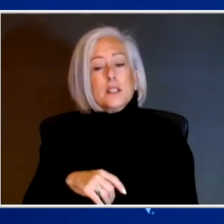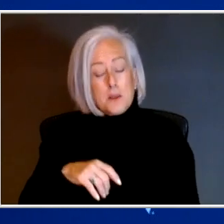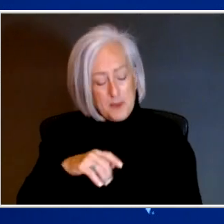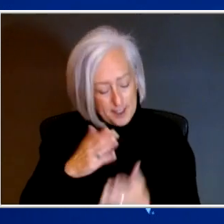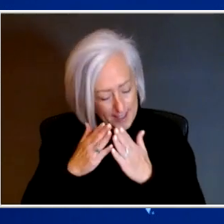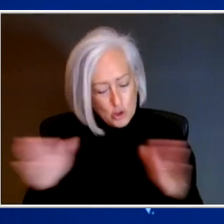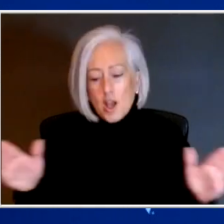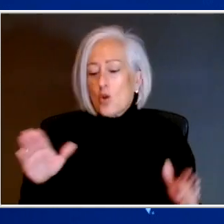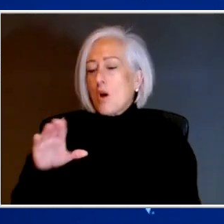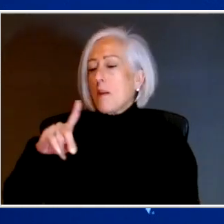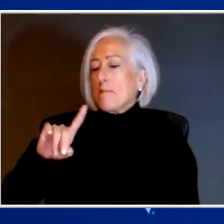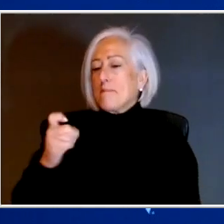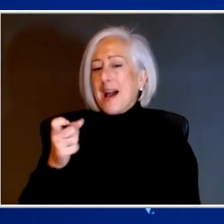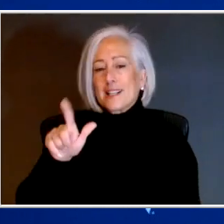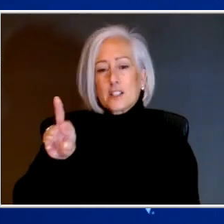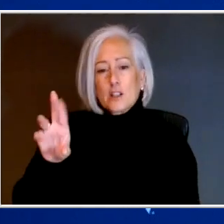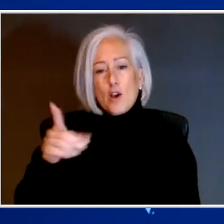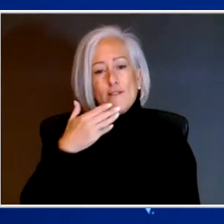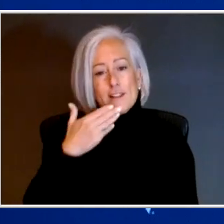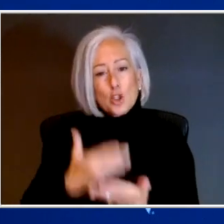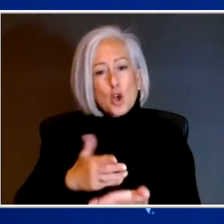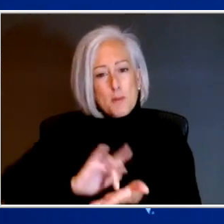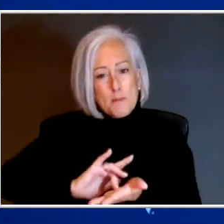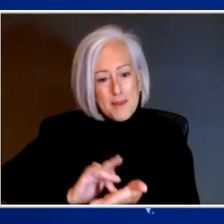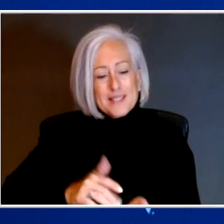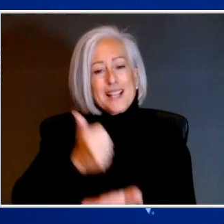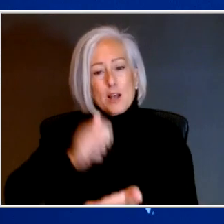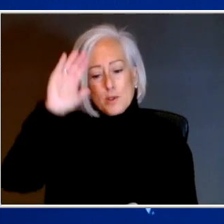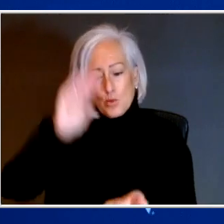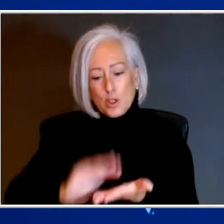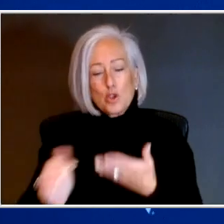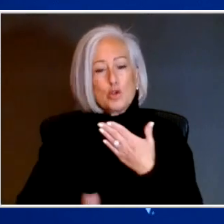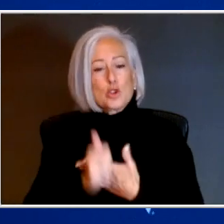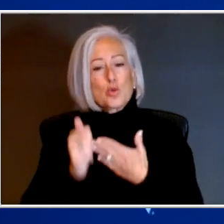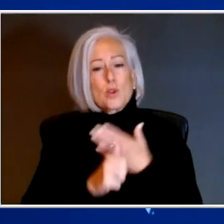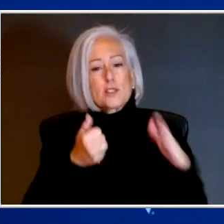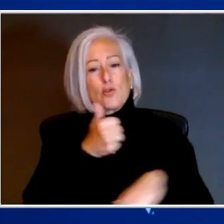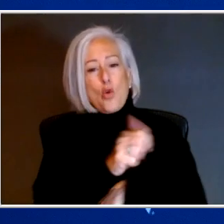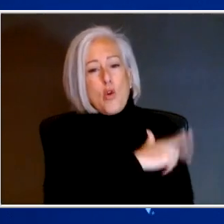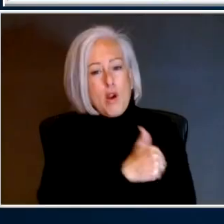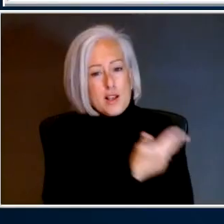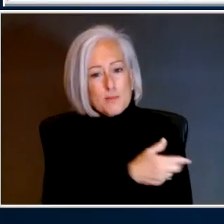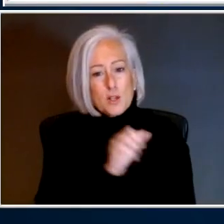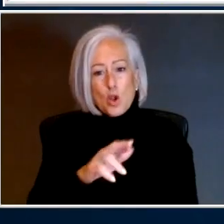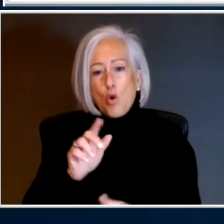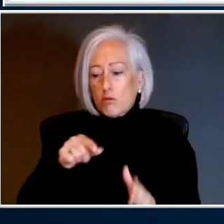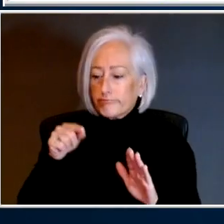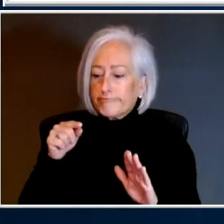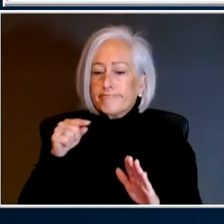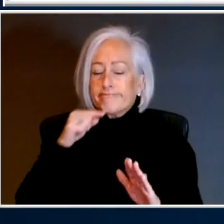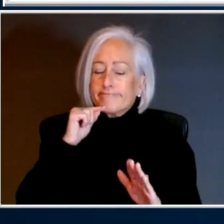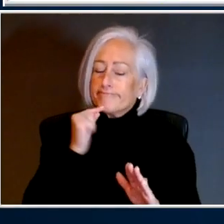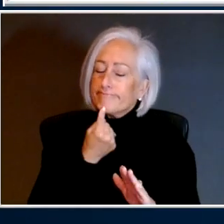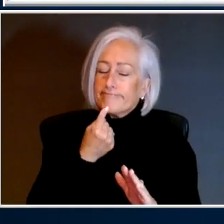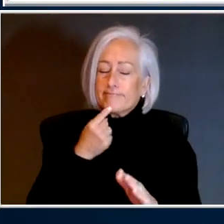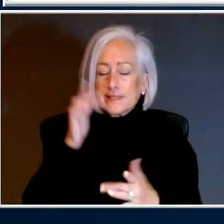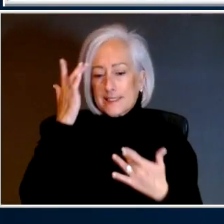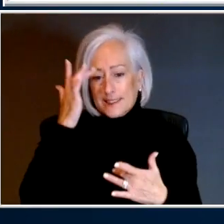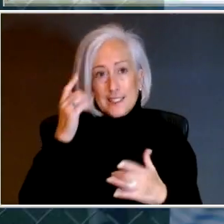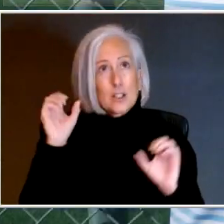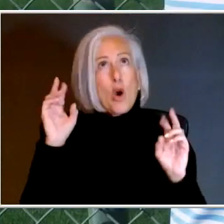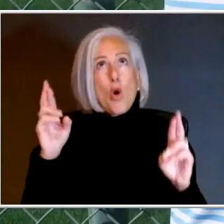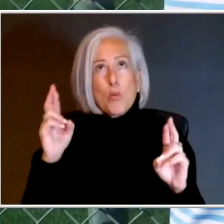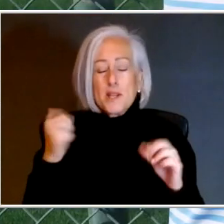help reduce your risk of hospitalization and severe disease, and I hope it does get the full approval today. All right, Doc Hawk, thanks so much. As